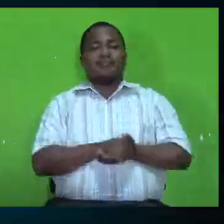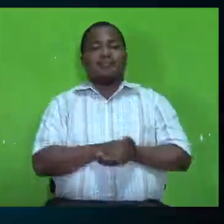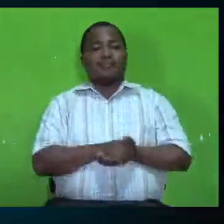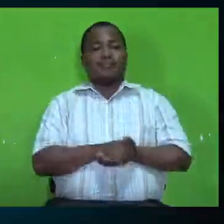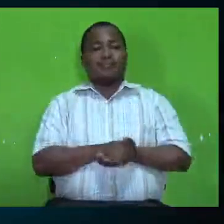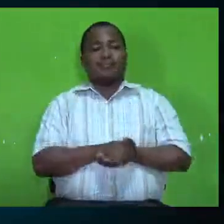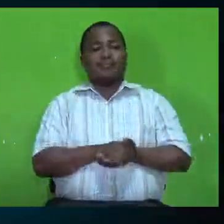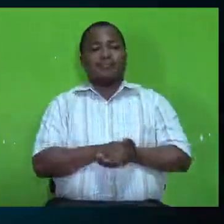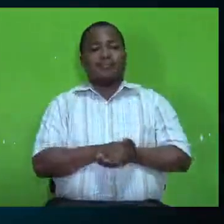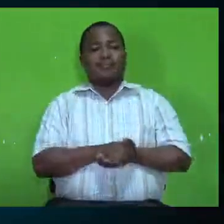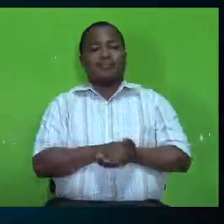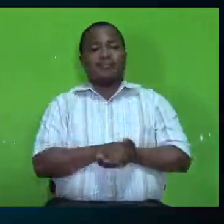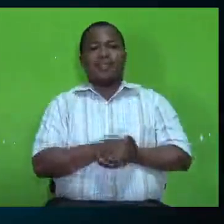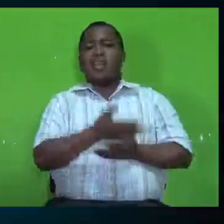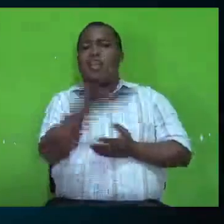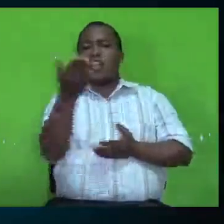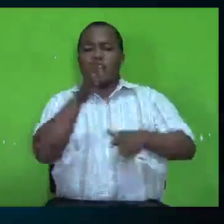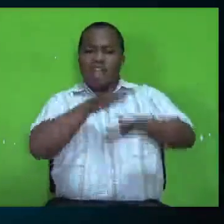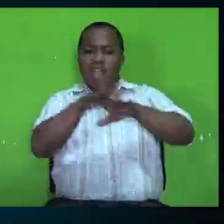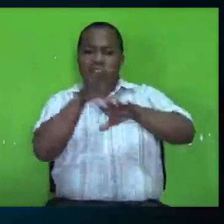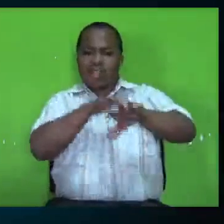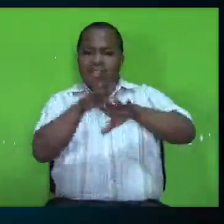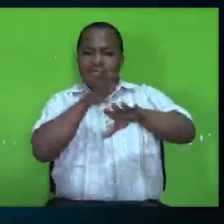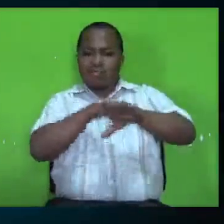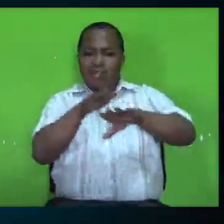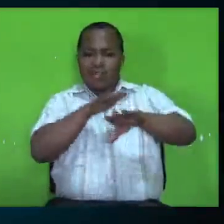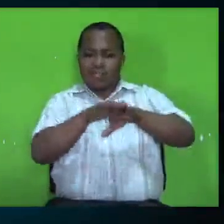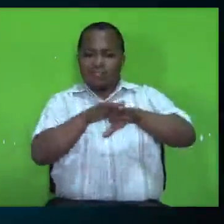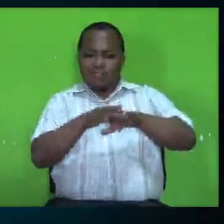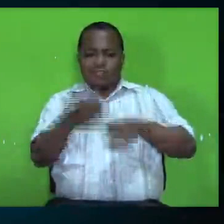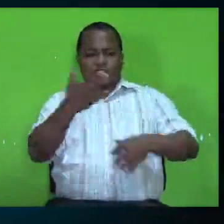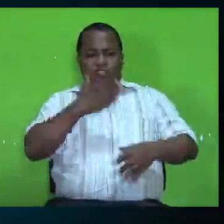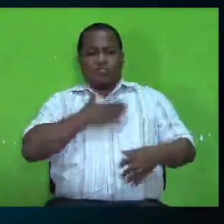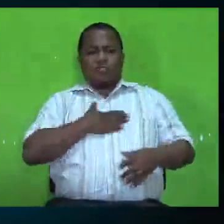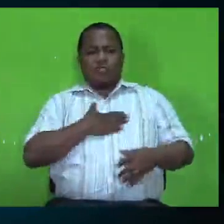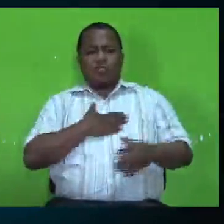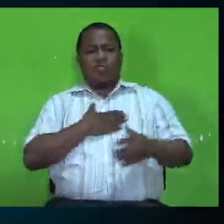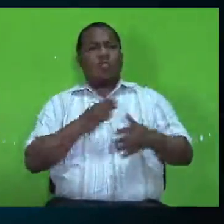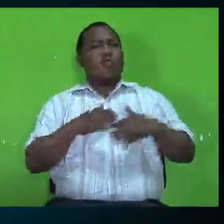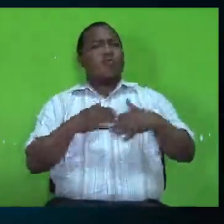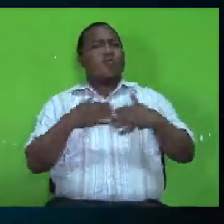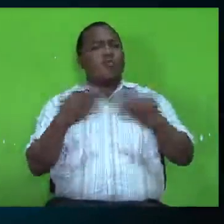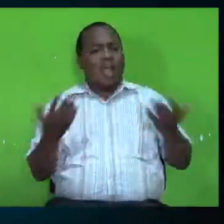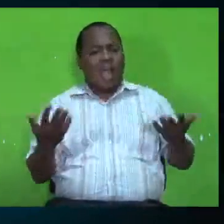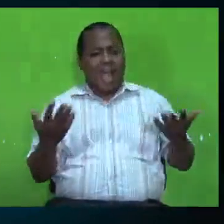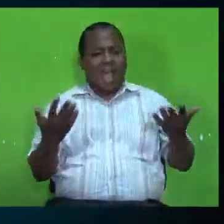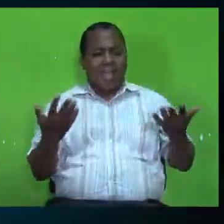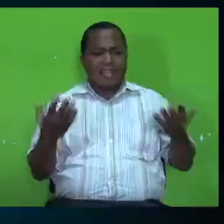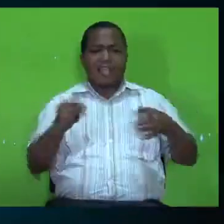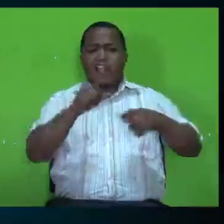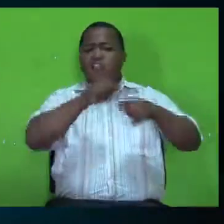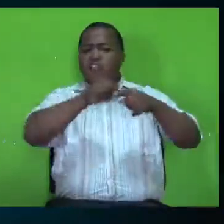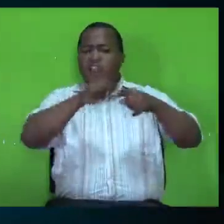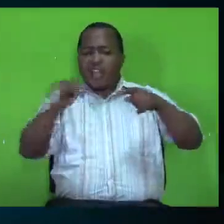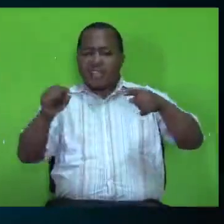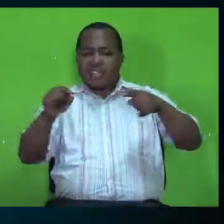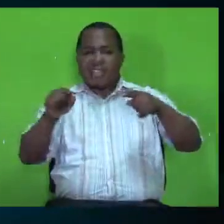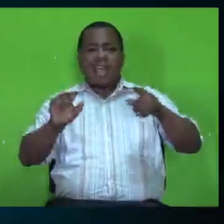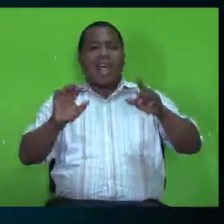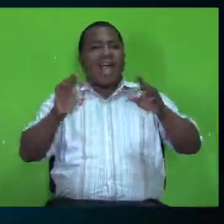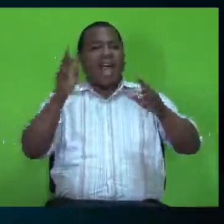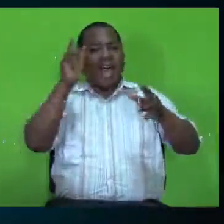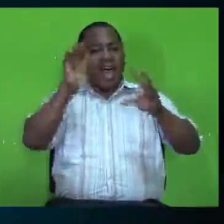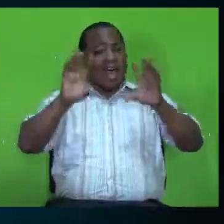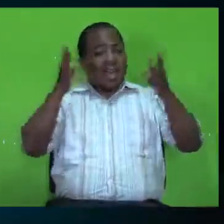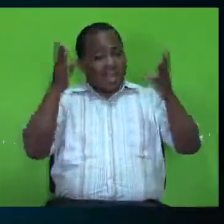My dears, can you explain to me why dead cells are there